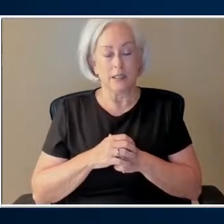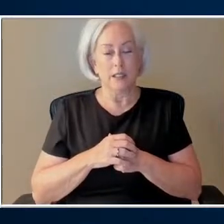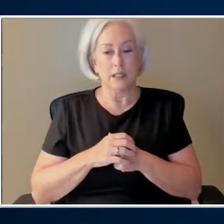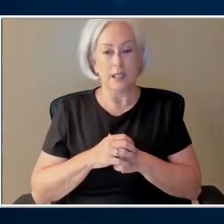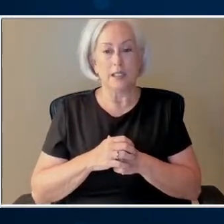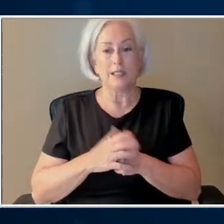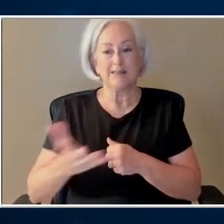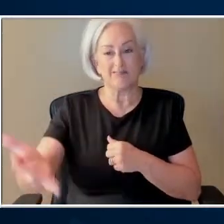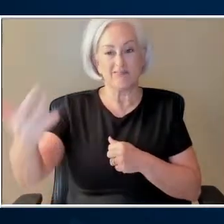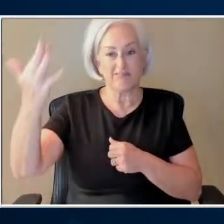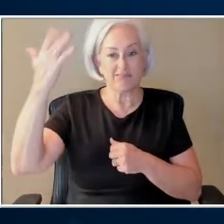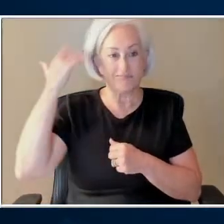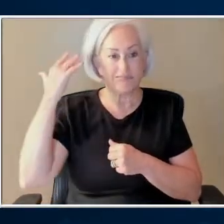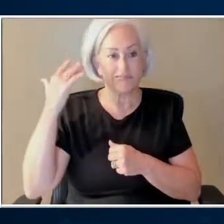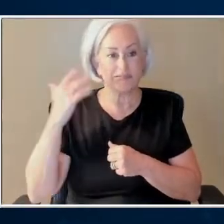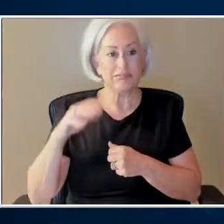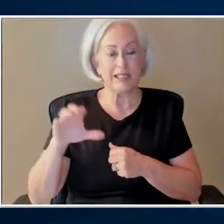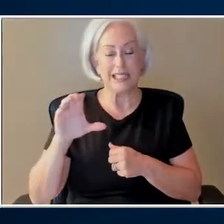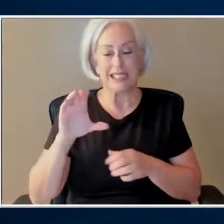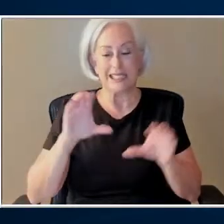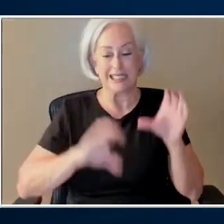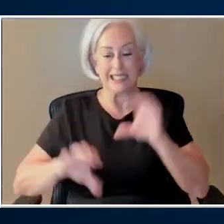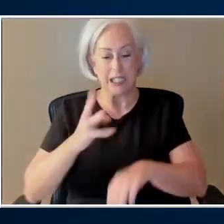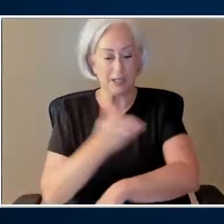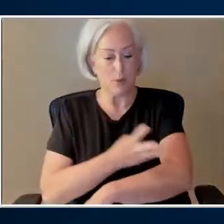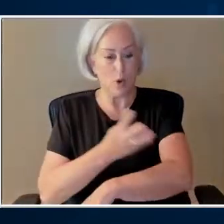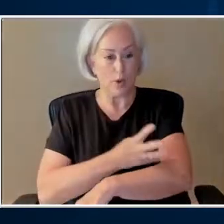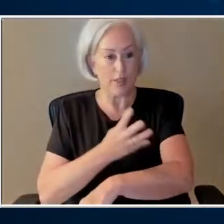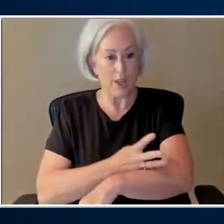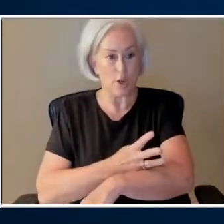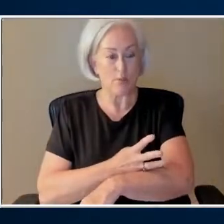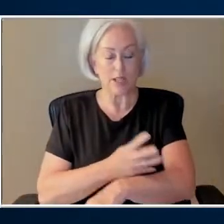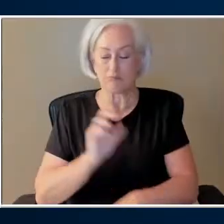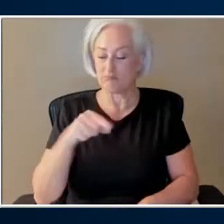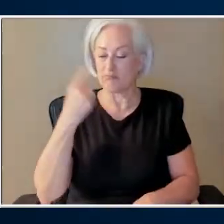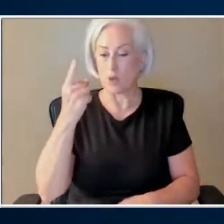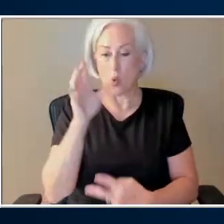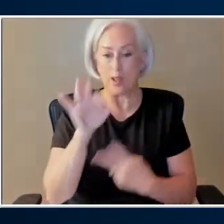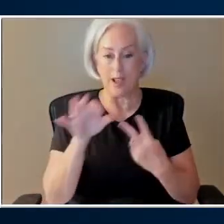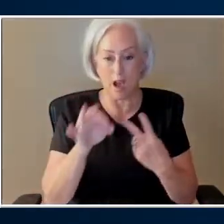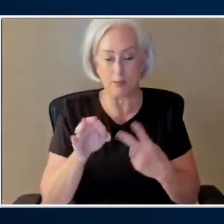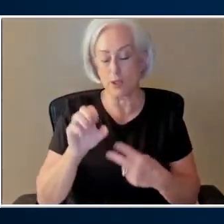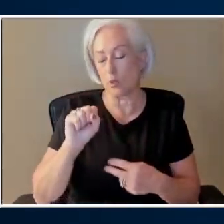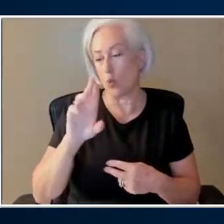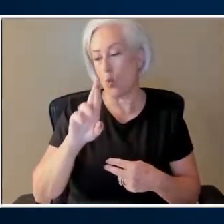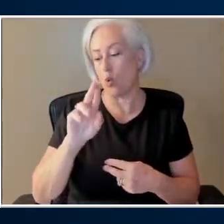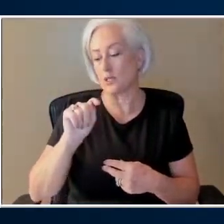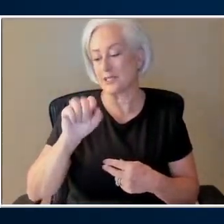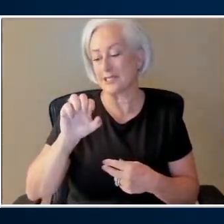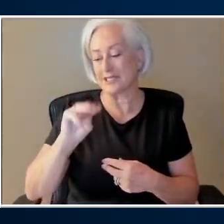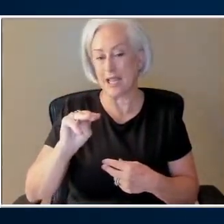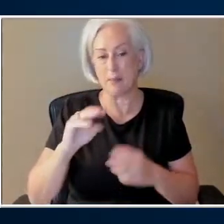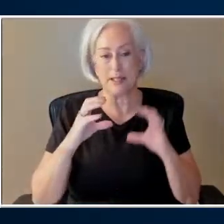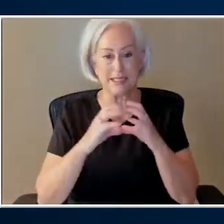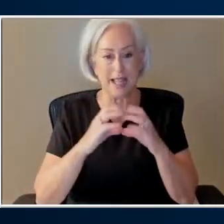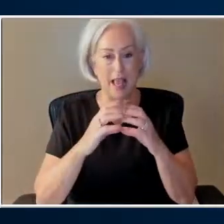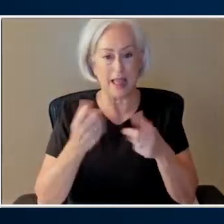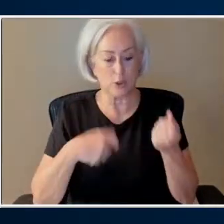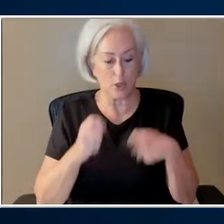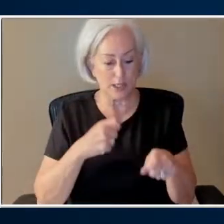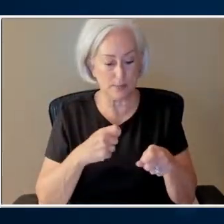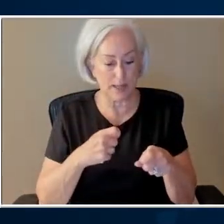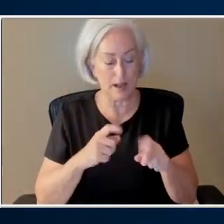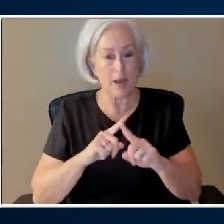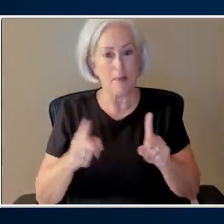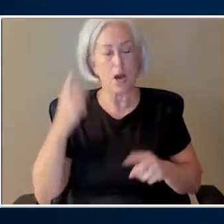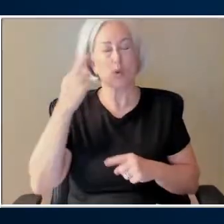that chemotherapy, stem cell transplant was the only option. And then we realized our own body have the best, actually, treatment system